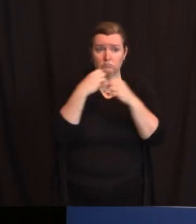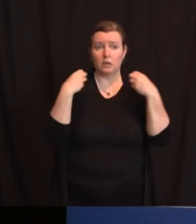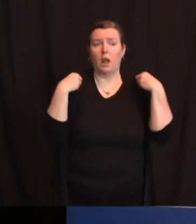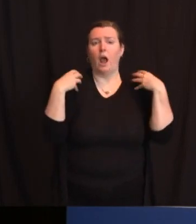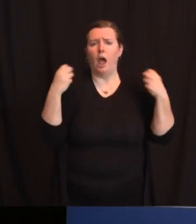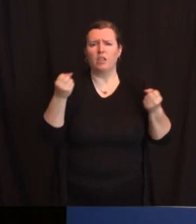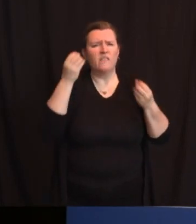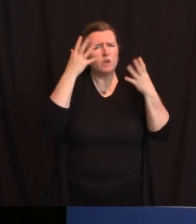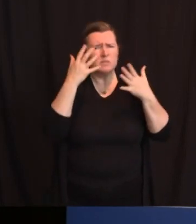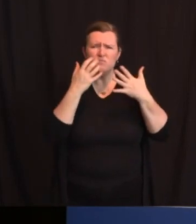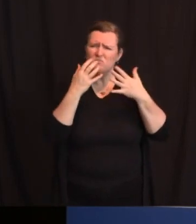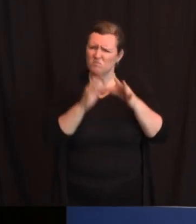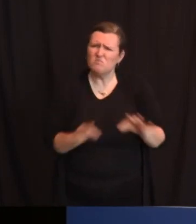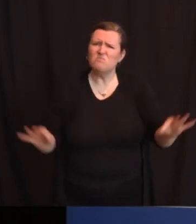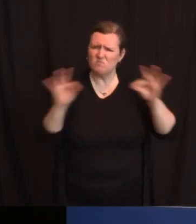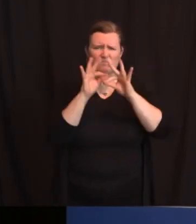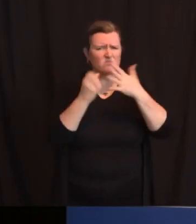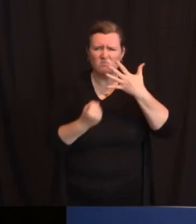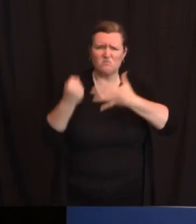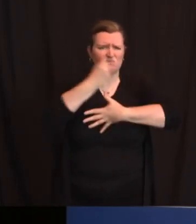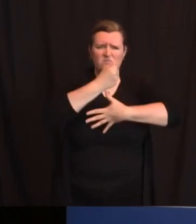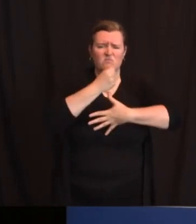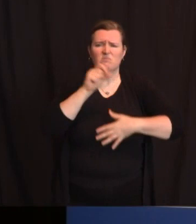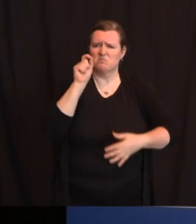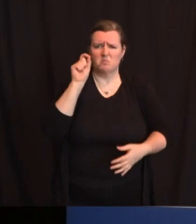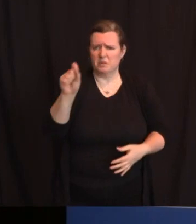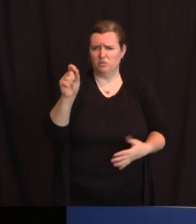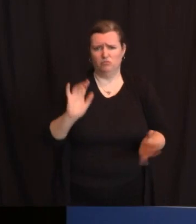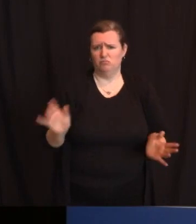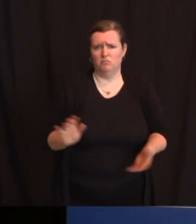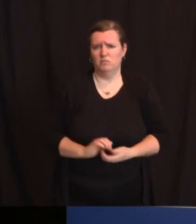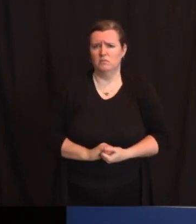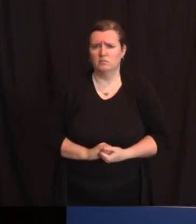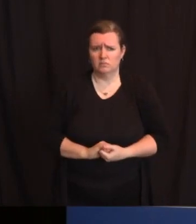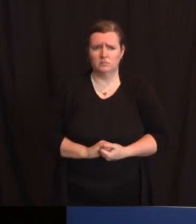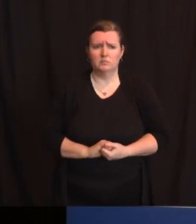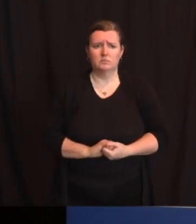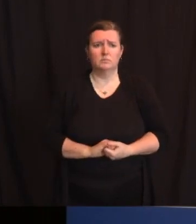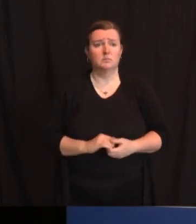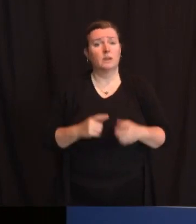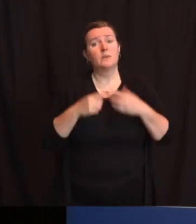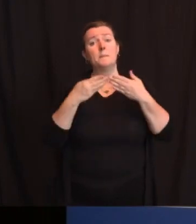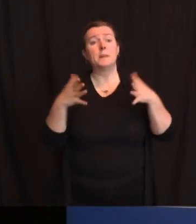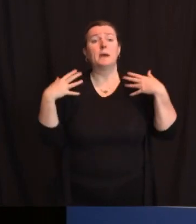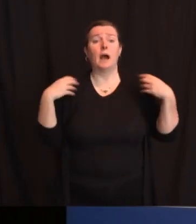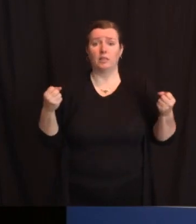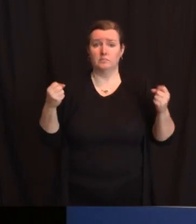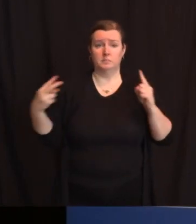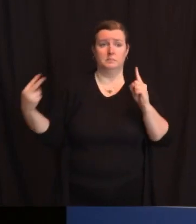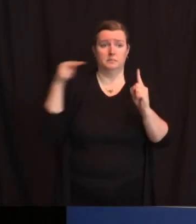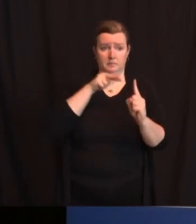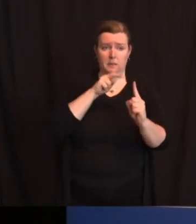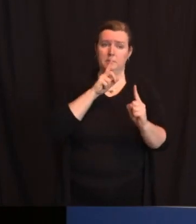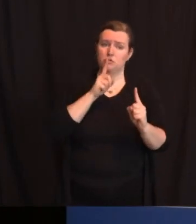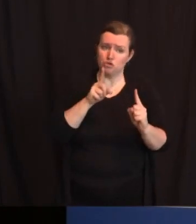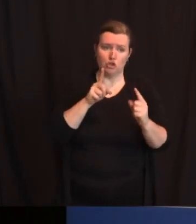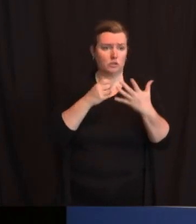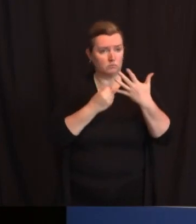health professionals in general. So that's always, we're always, from a public health perspective, we always want to make sure that we ensure